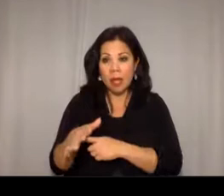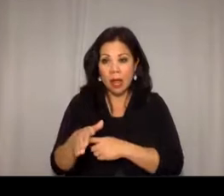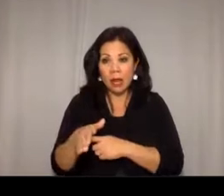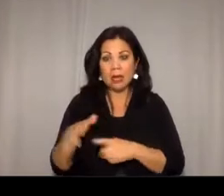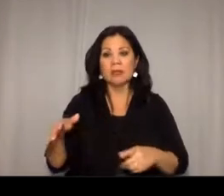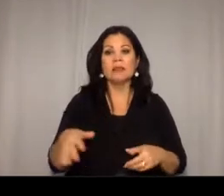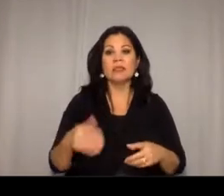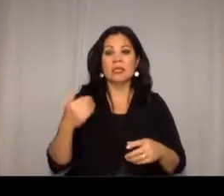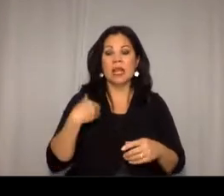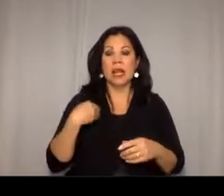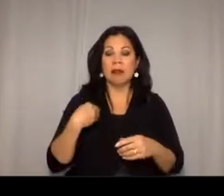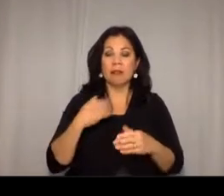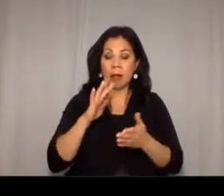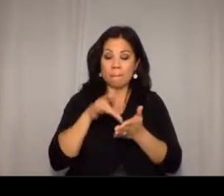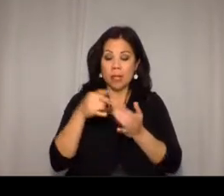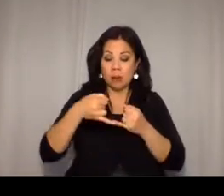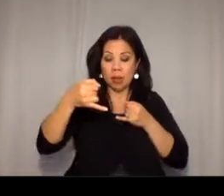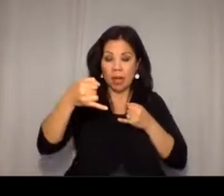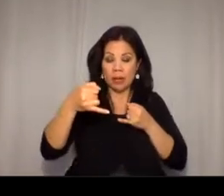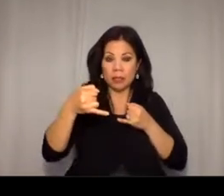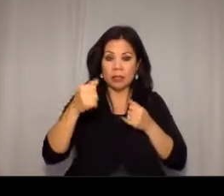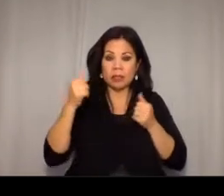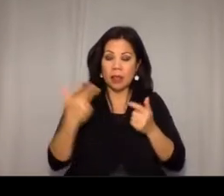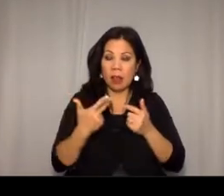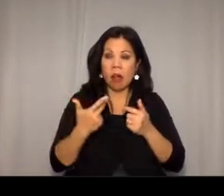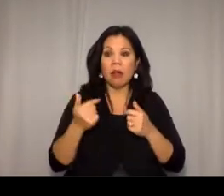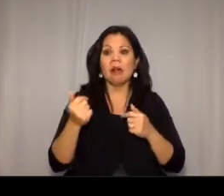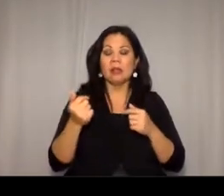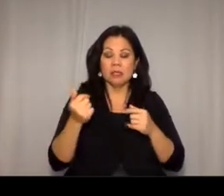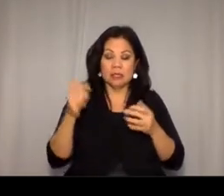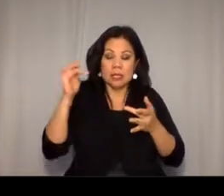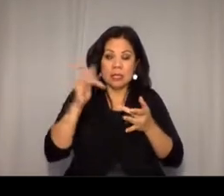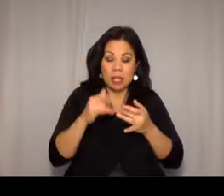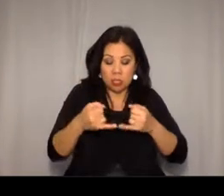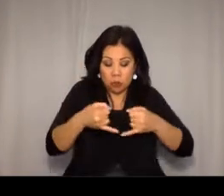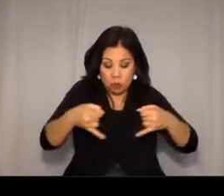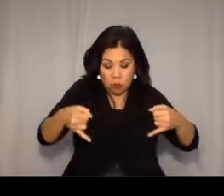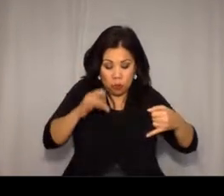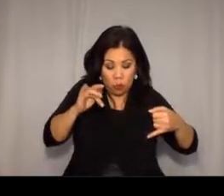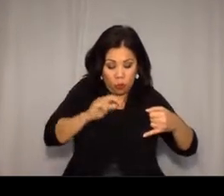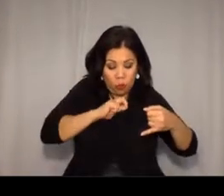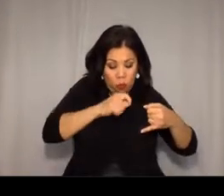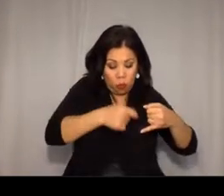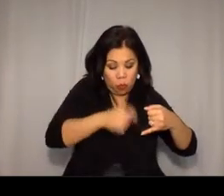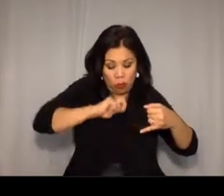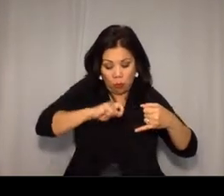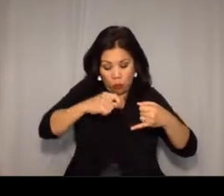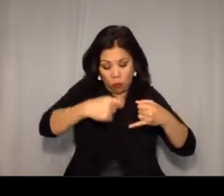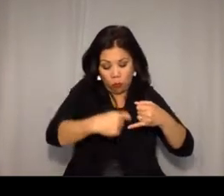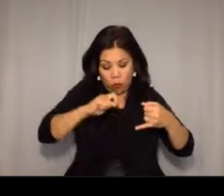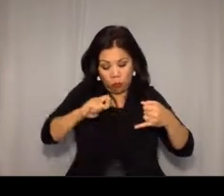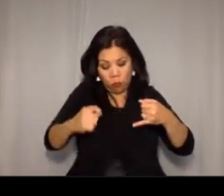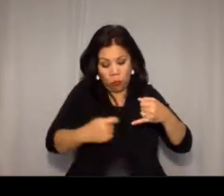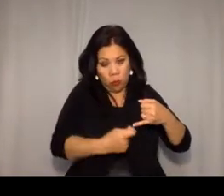in the middle, and they touched all the way to the bottom, in this case. So I'm making some nice kind of oval shapes with a